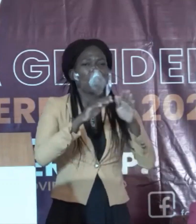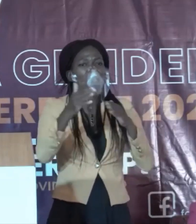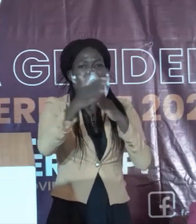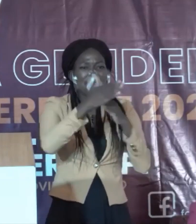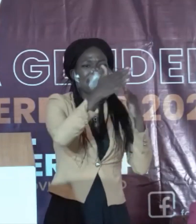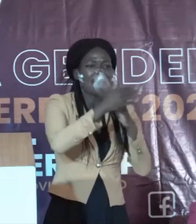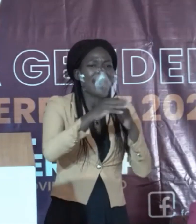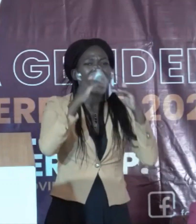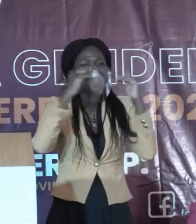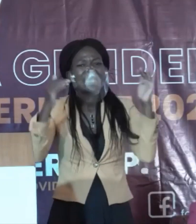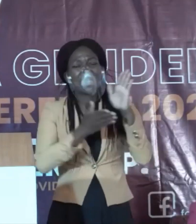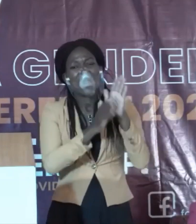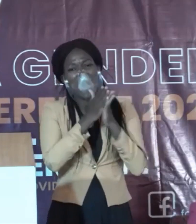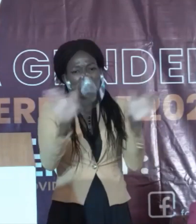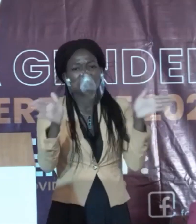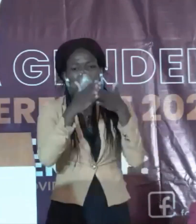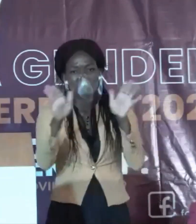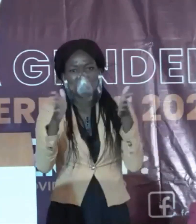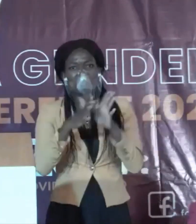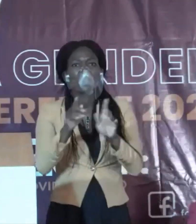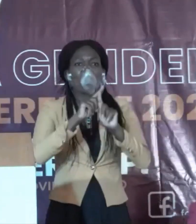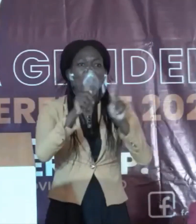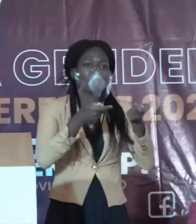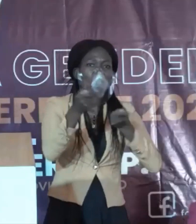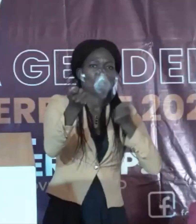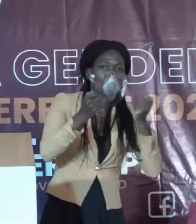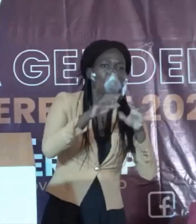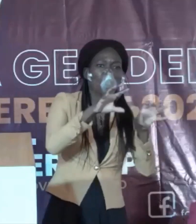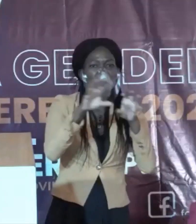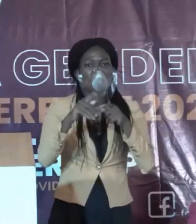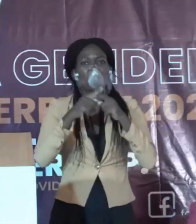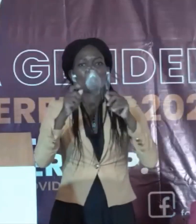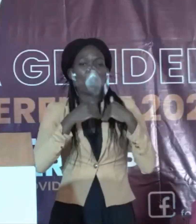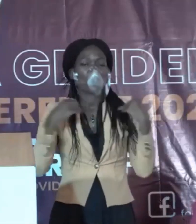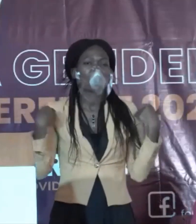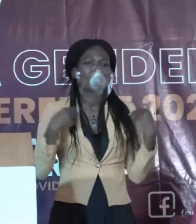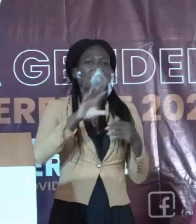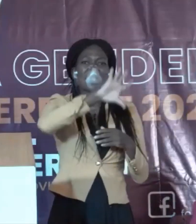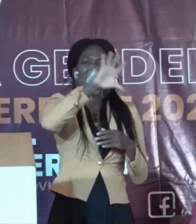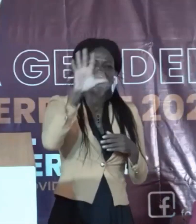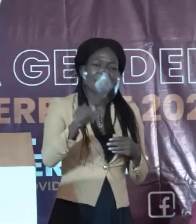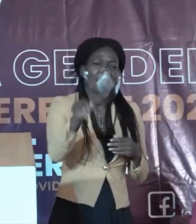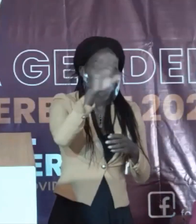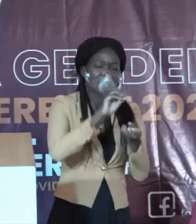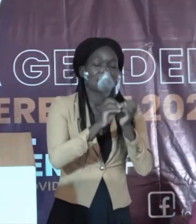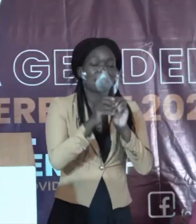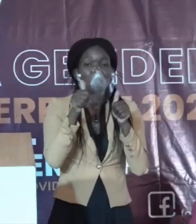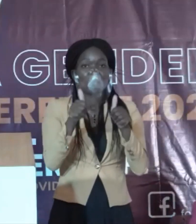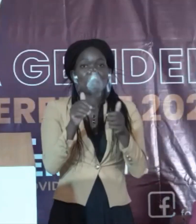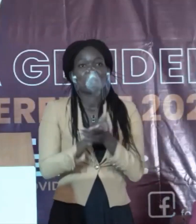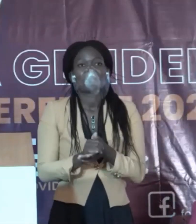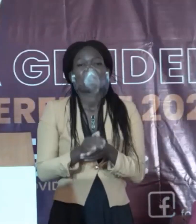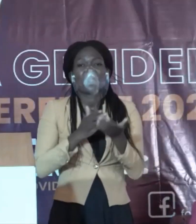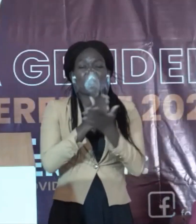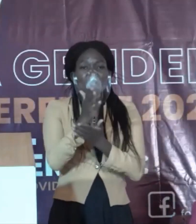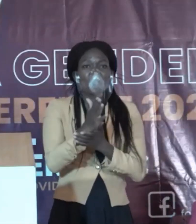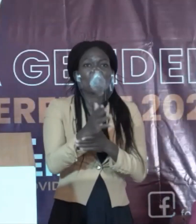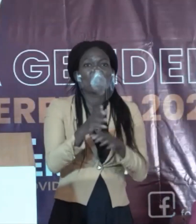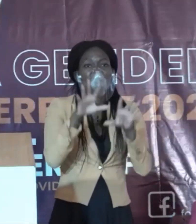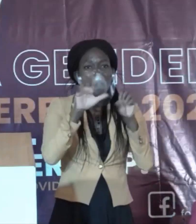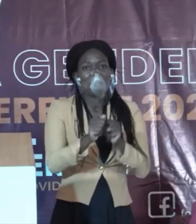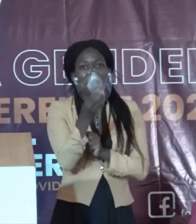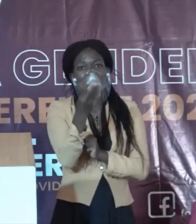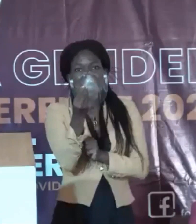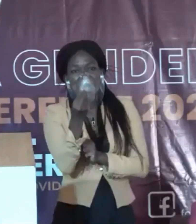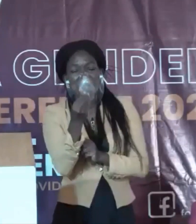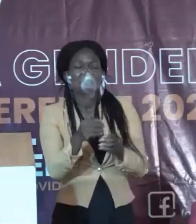equal access to the control of resources and opportunities in our region. Access to affordable finance through partnerships with